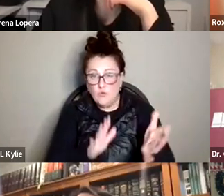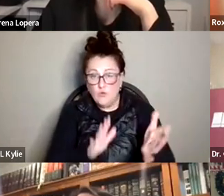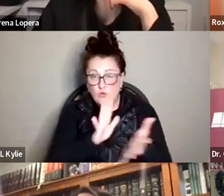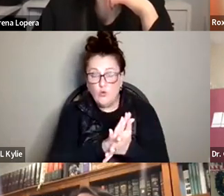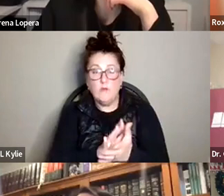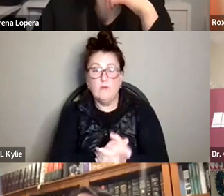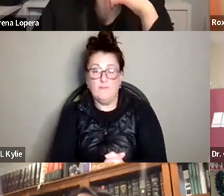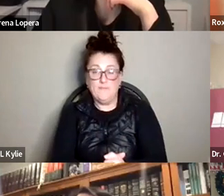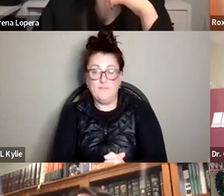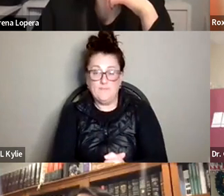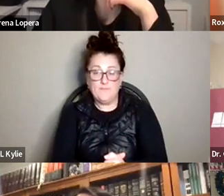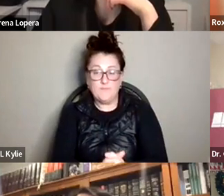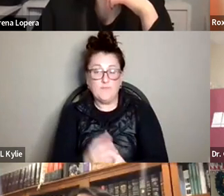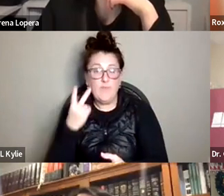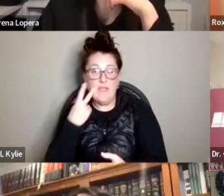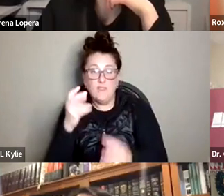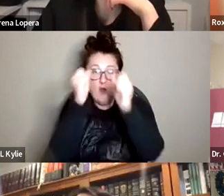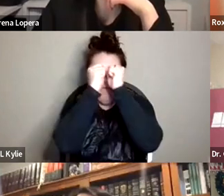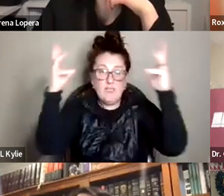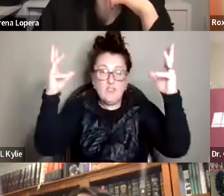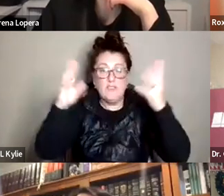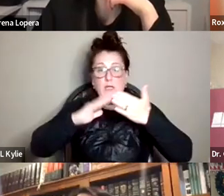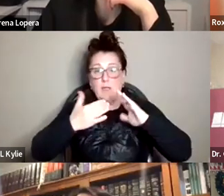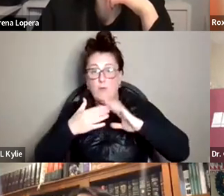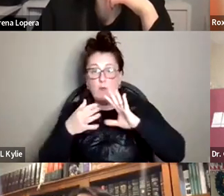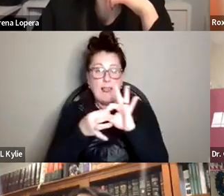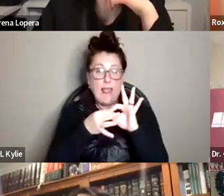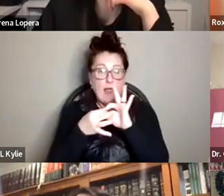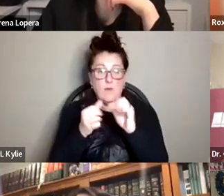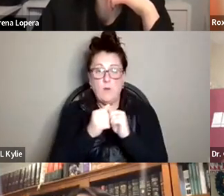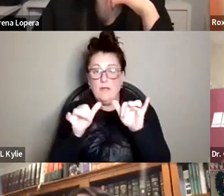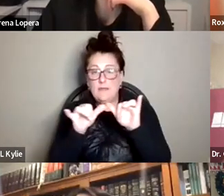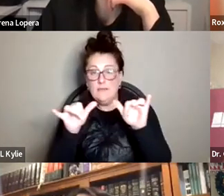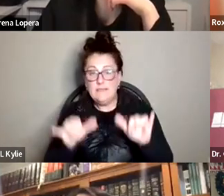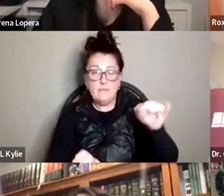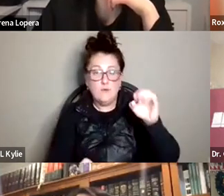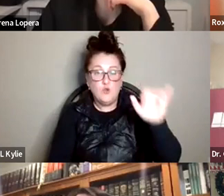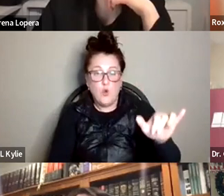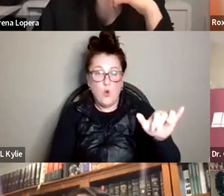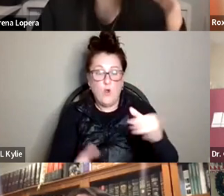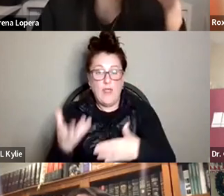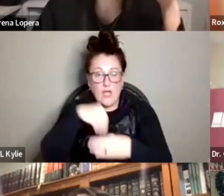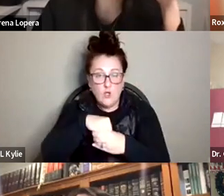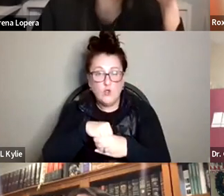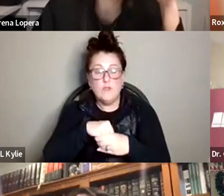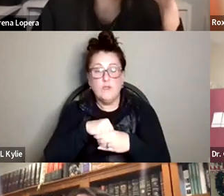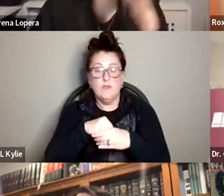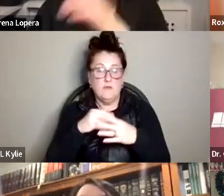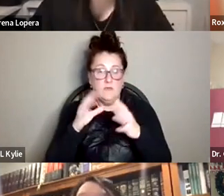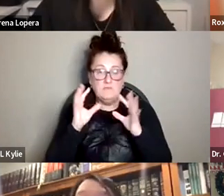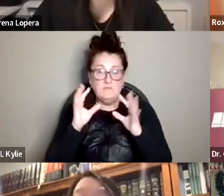And I saw her vision. She had the community collaborate with her system of joy, inclusion, equity, and all this and that.